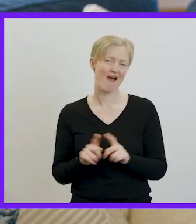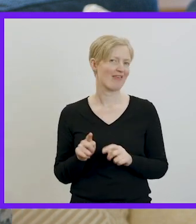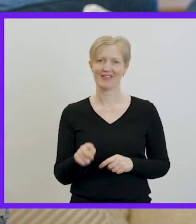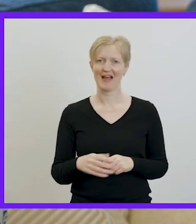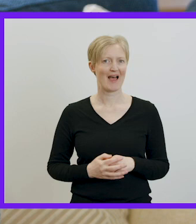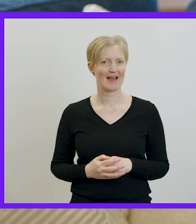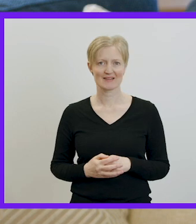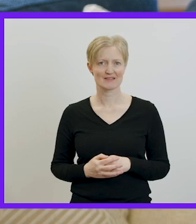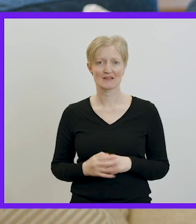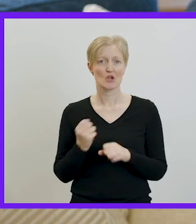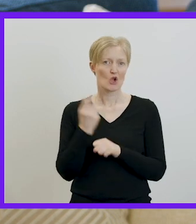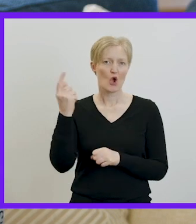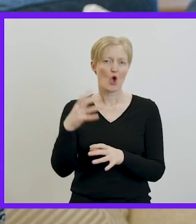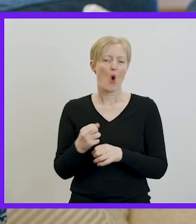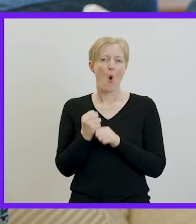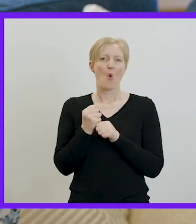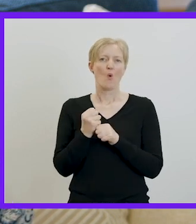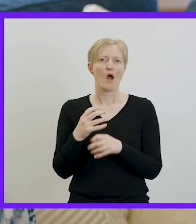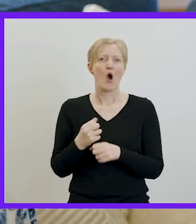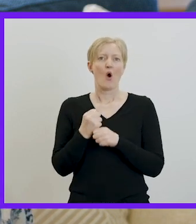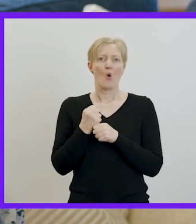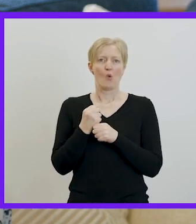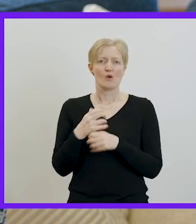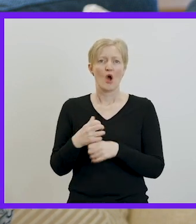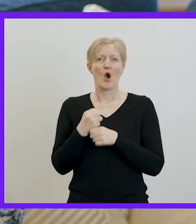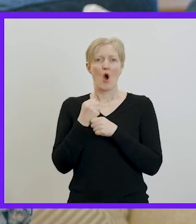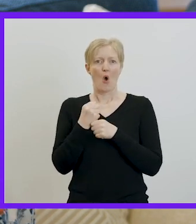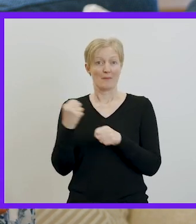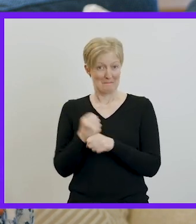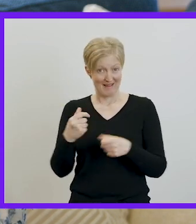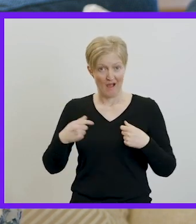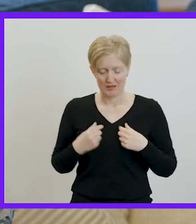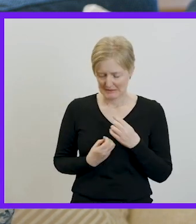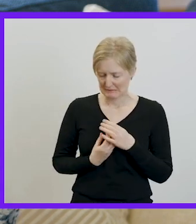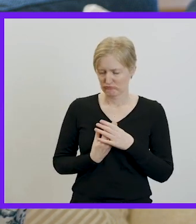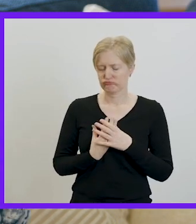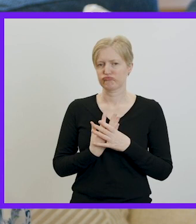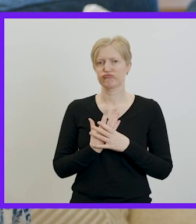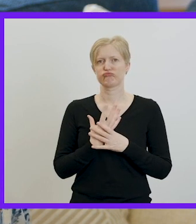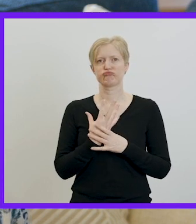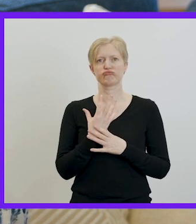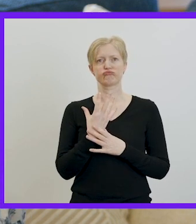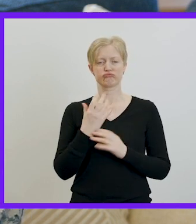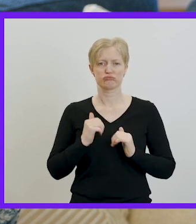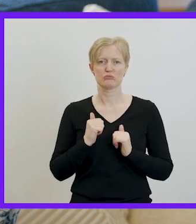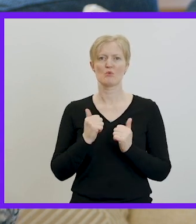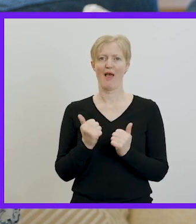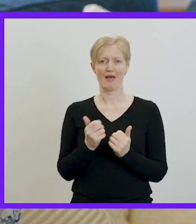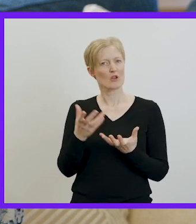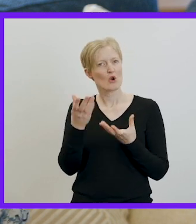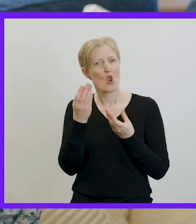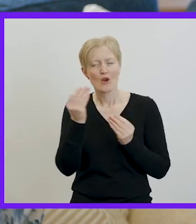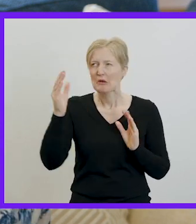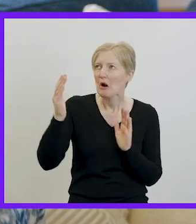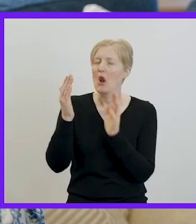God purposely delays so that we come close, so that we build faith, so that we build our character, so that we